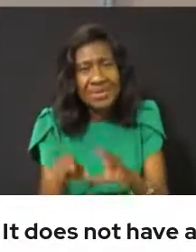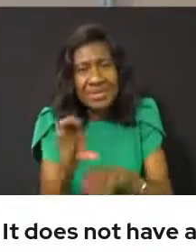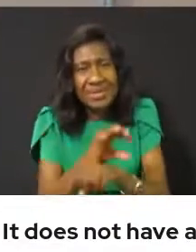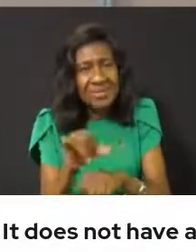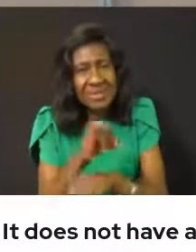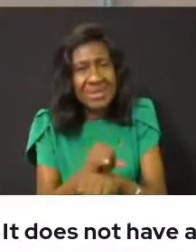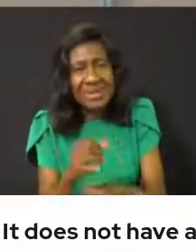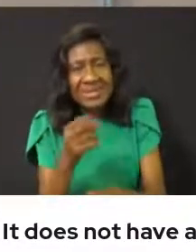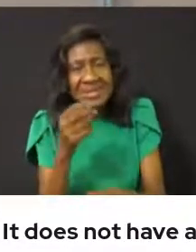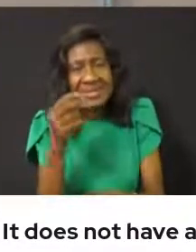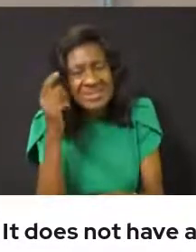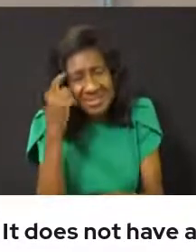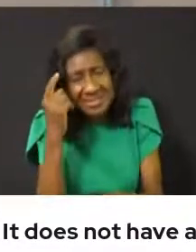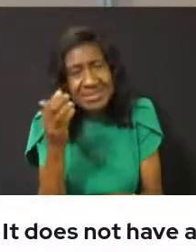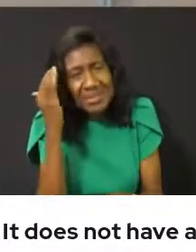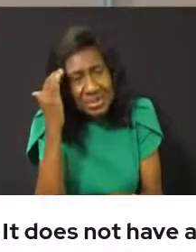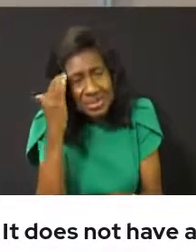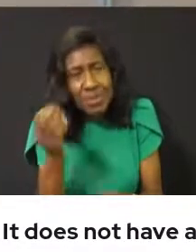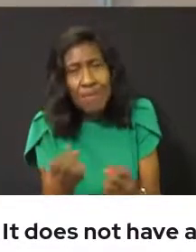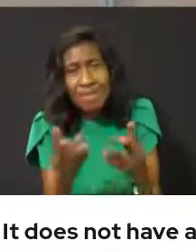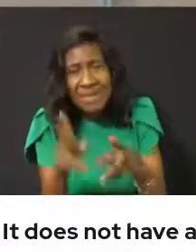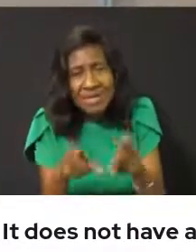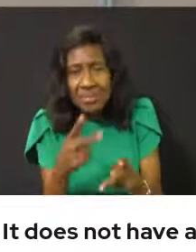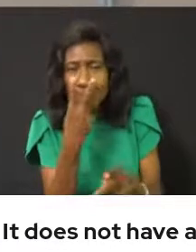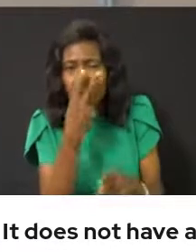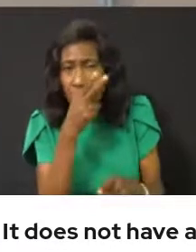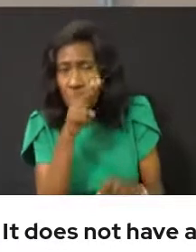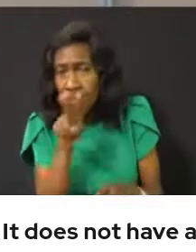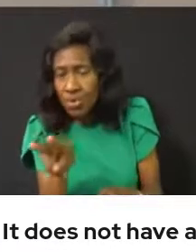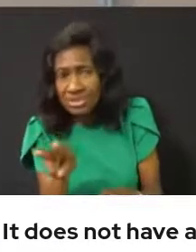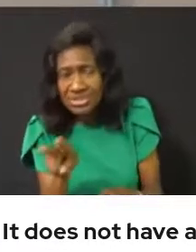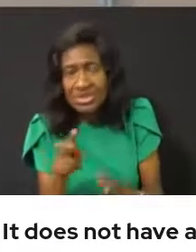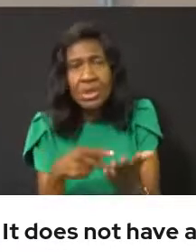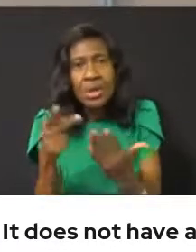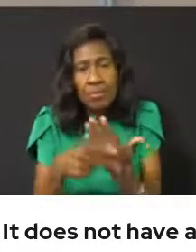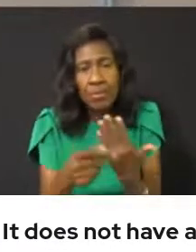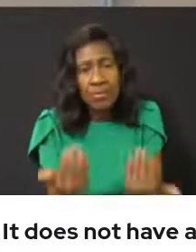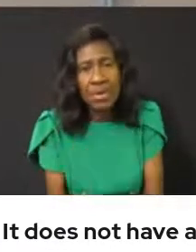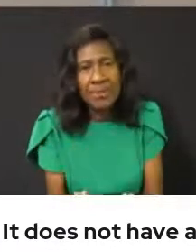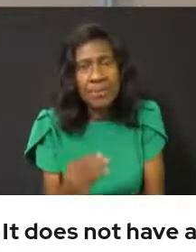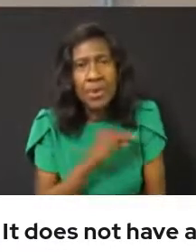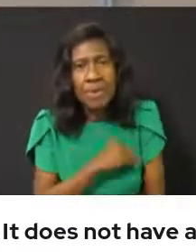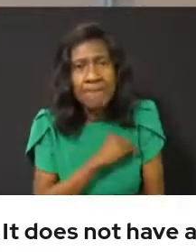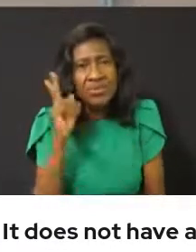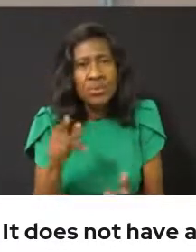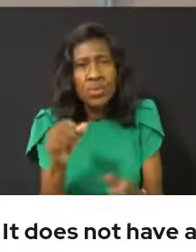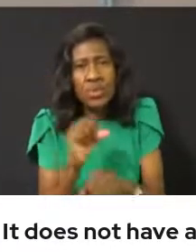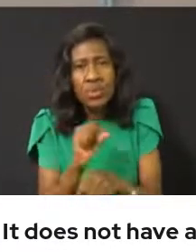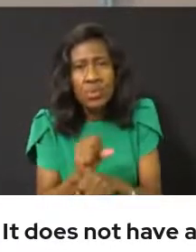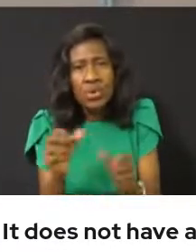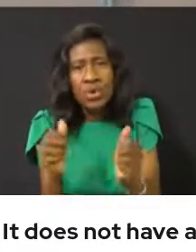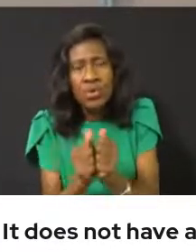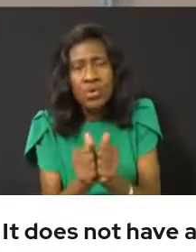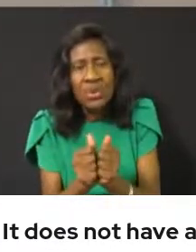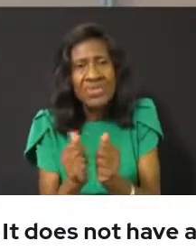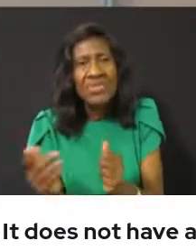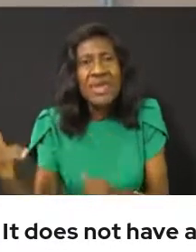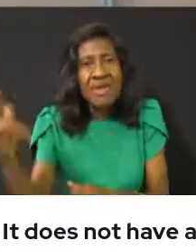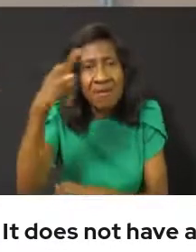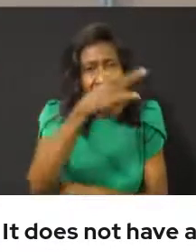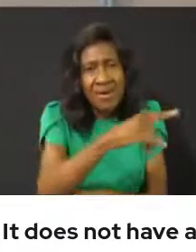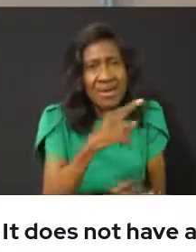program. The Ministry of Tourism will be working with the airlines to ensure that we try to get